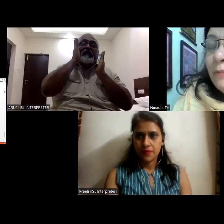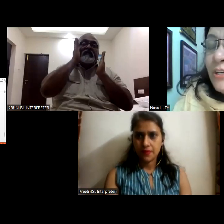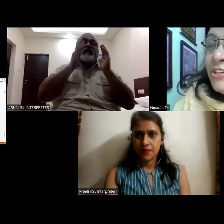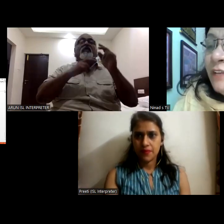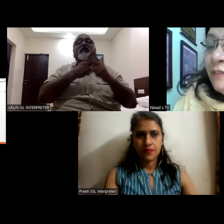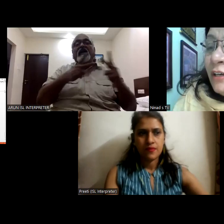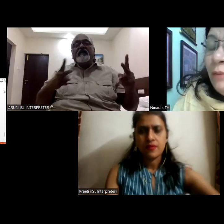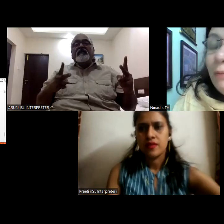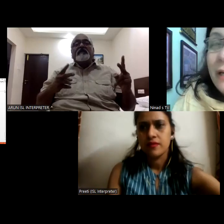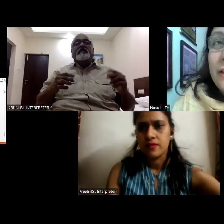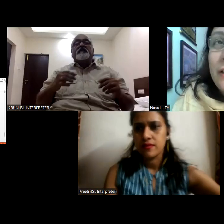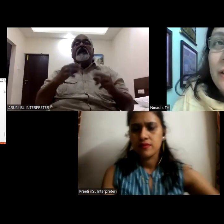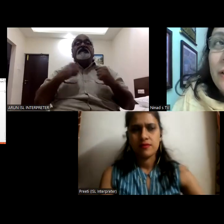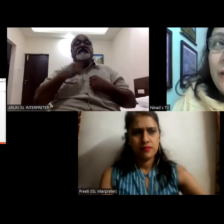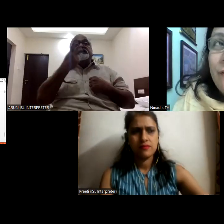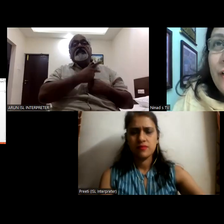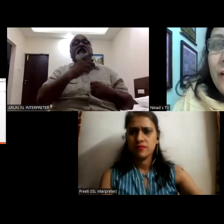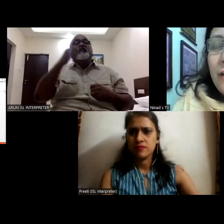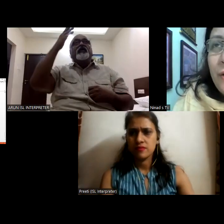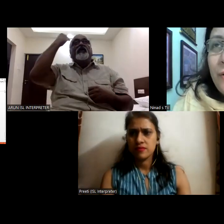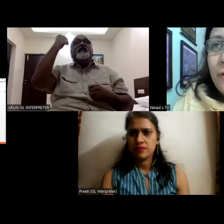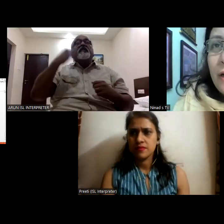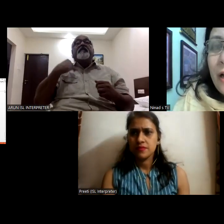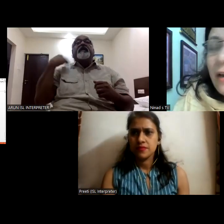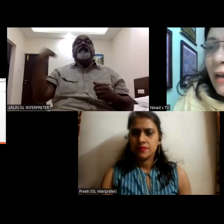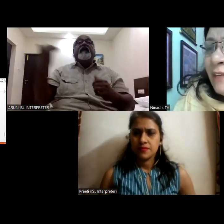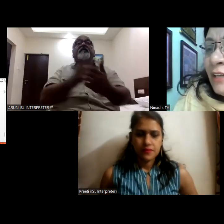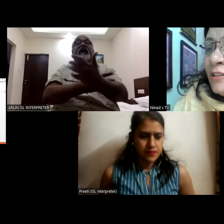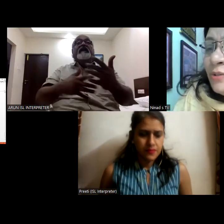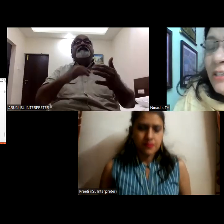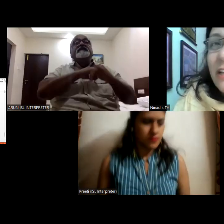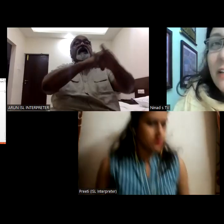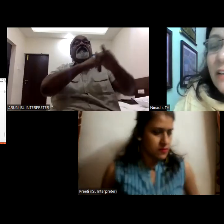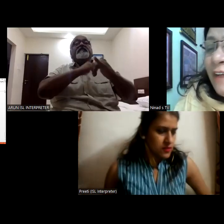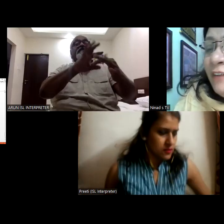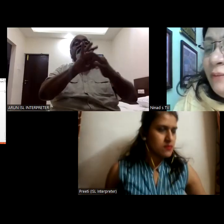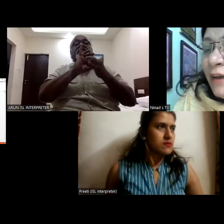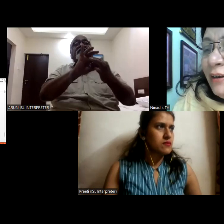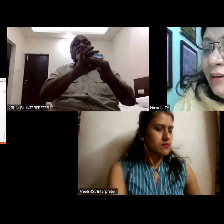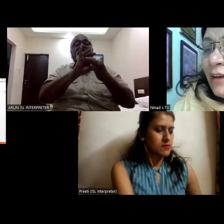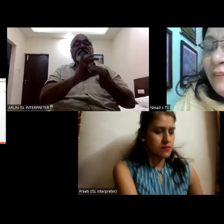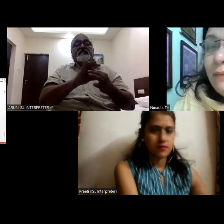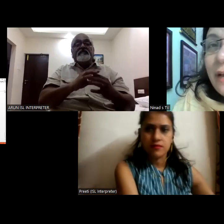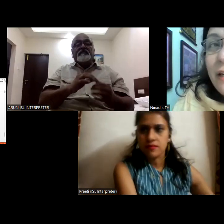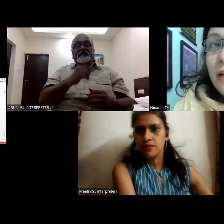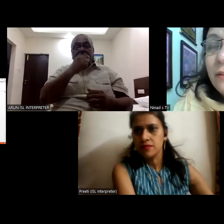they perceive. But if, and I have another student saying that I will marry